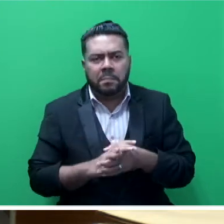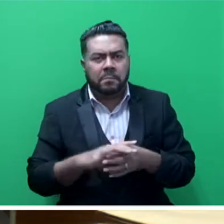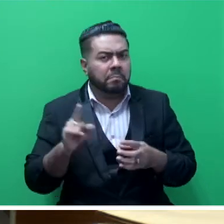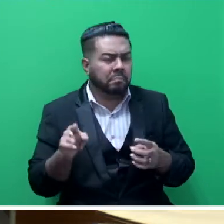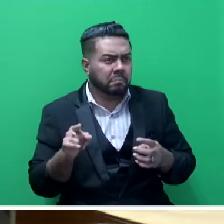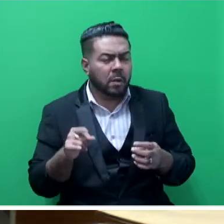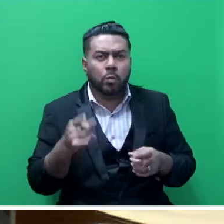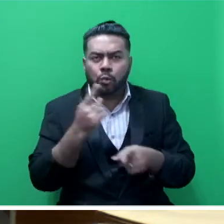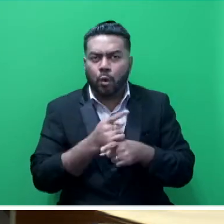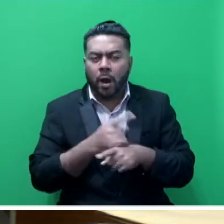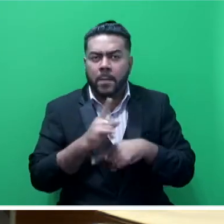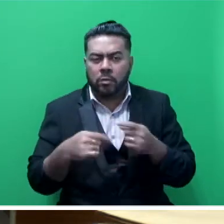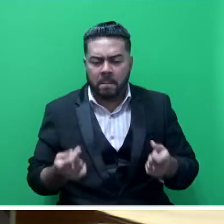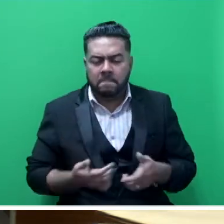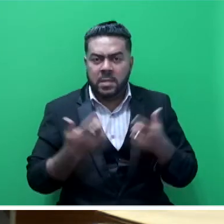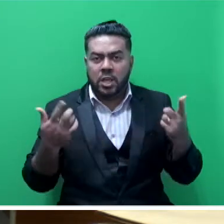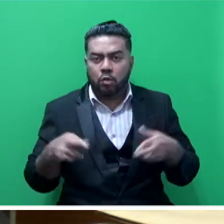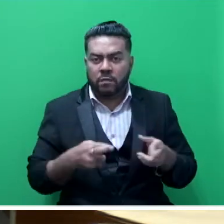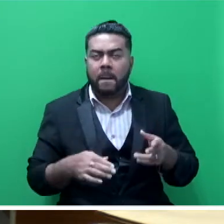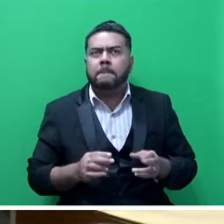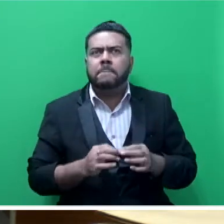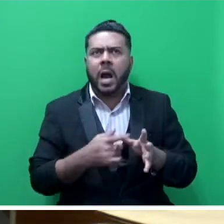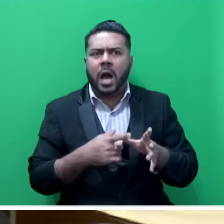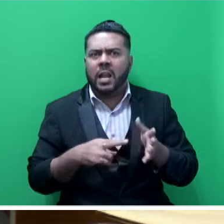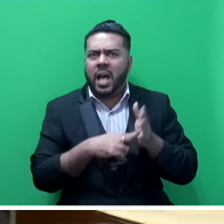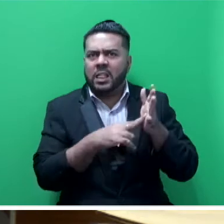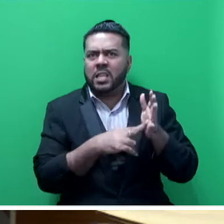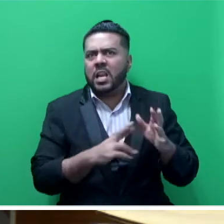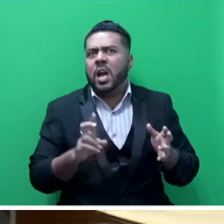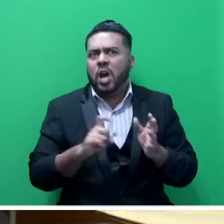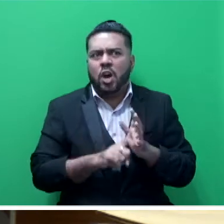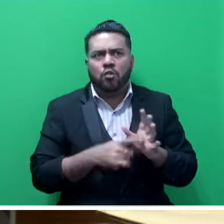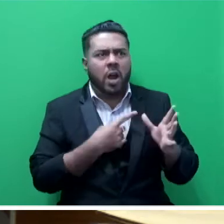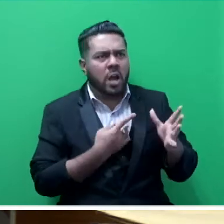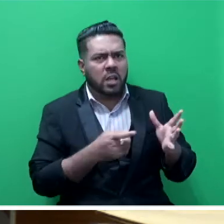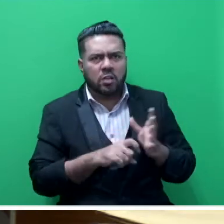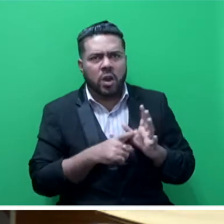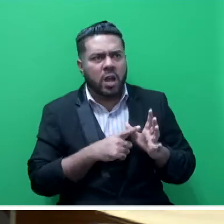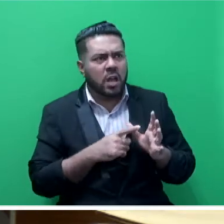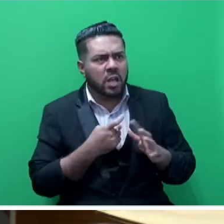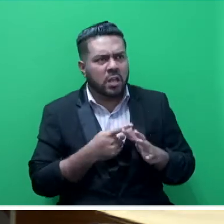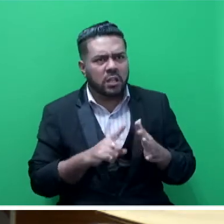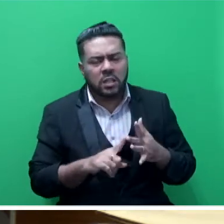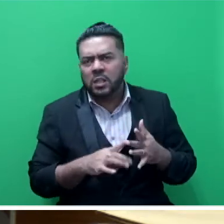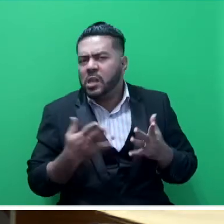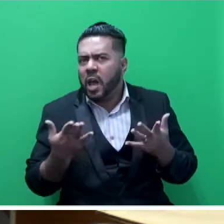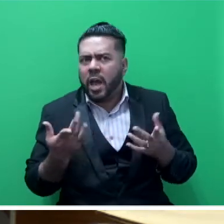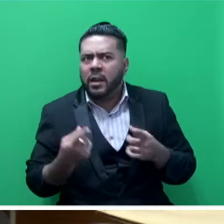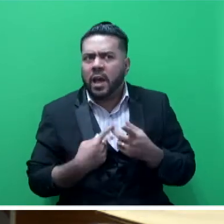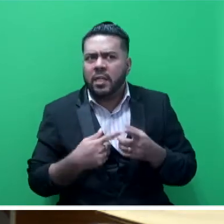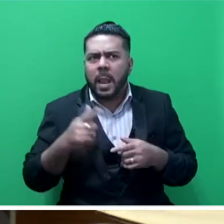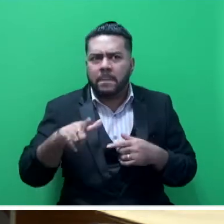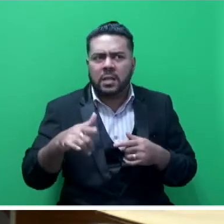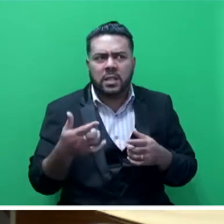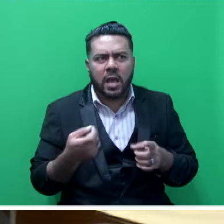Often we talk about these bigger rivers, Ba, Nedi, Reki, Rewa, Lambasa, and Gawa, and